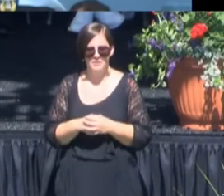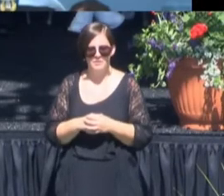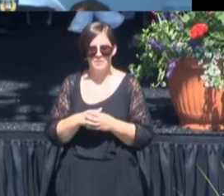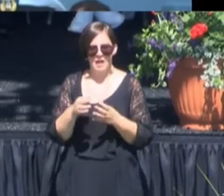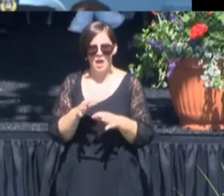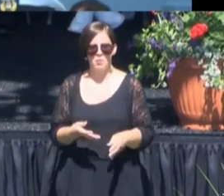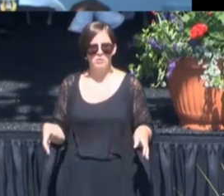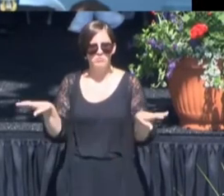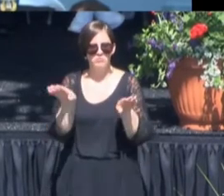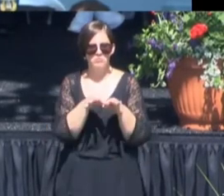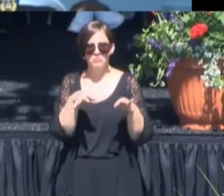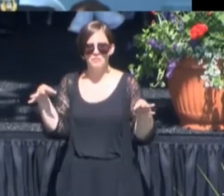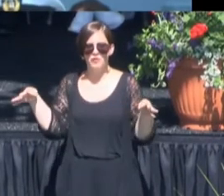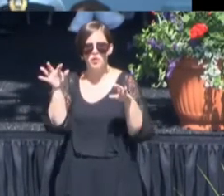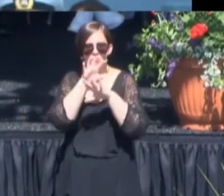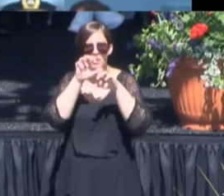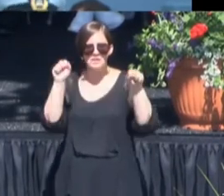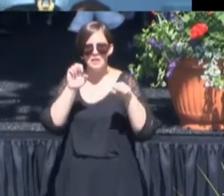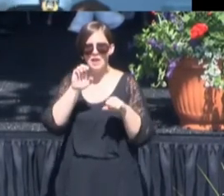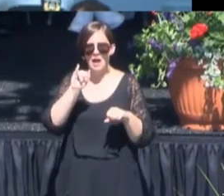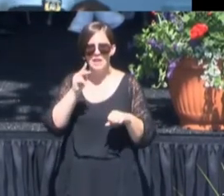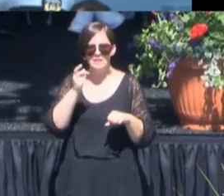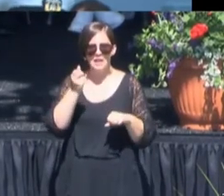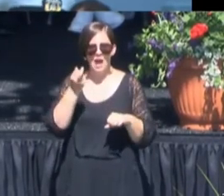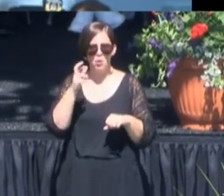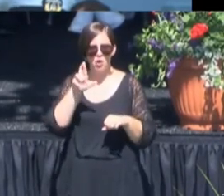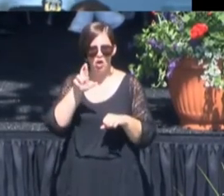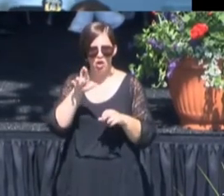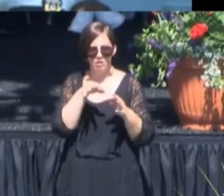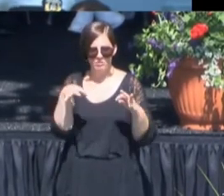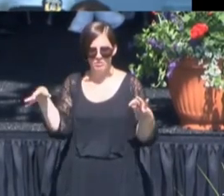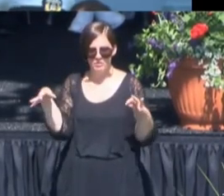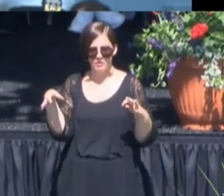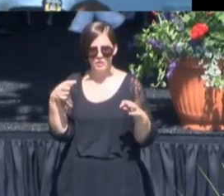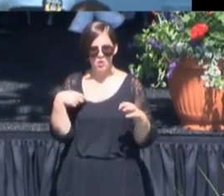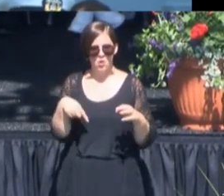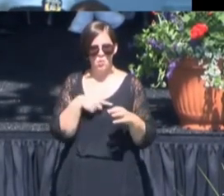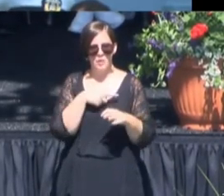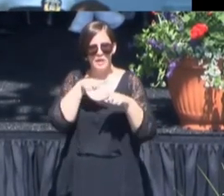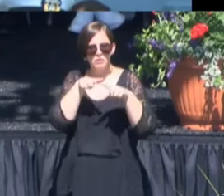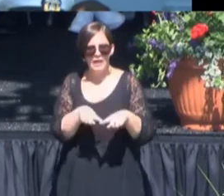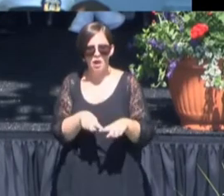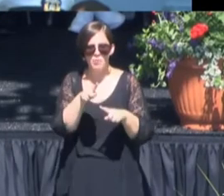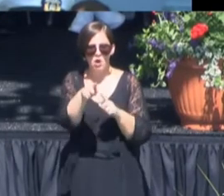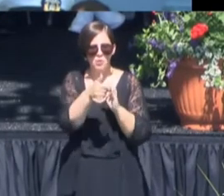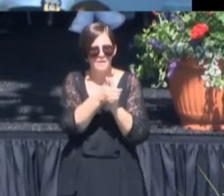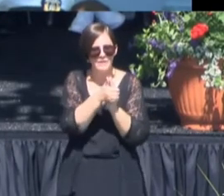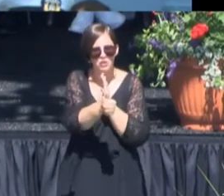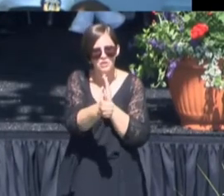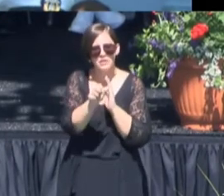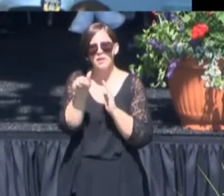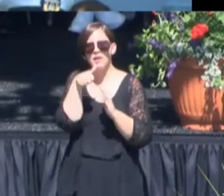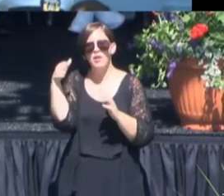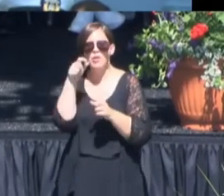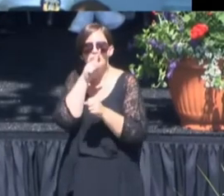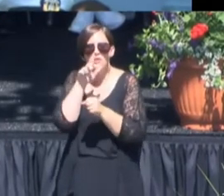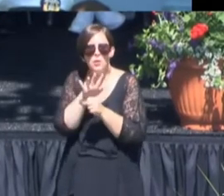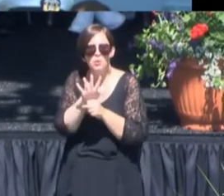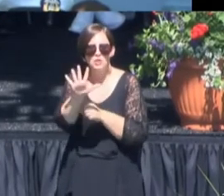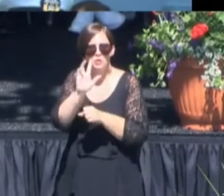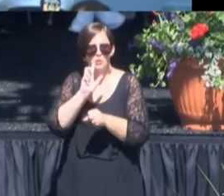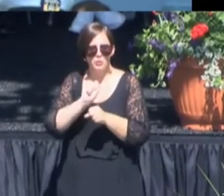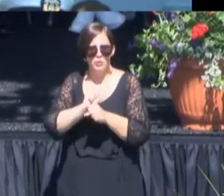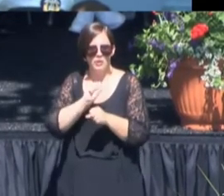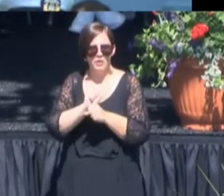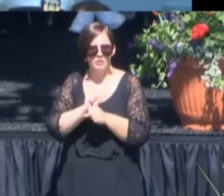words from President Eisenhower on you mariners, for he sums it up well. We count upon their efficiency and their utter devotion to duty.